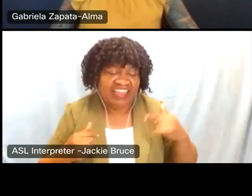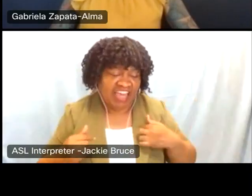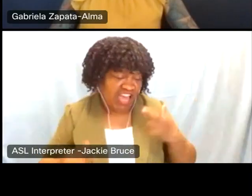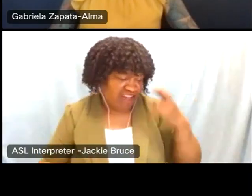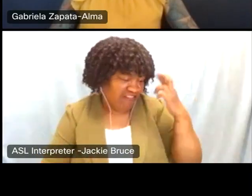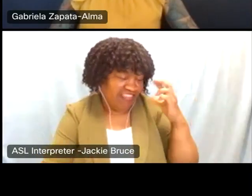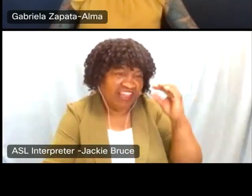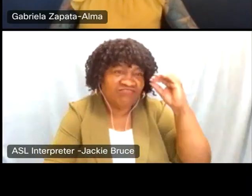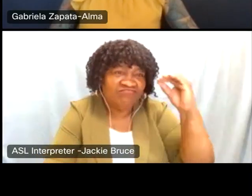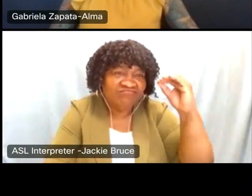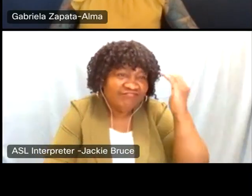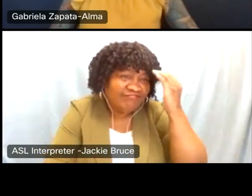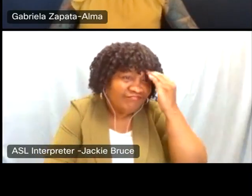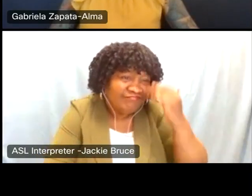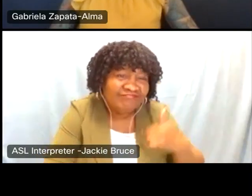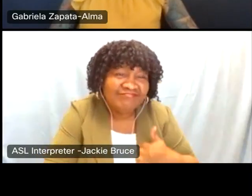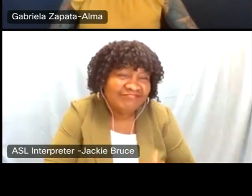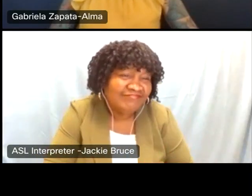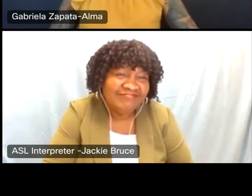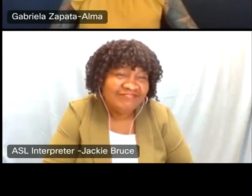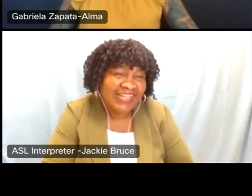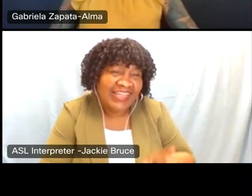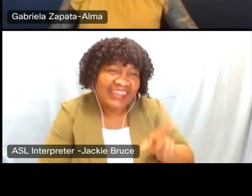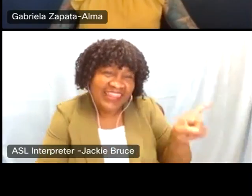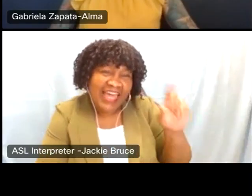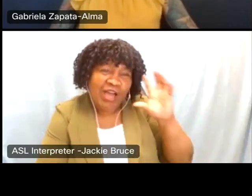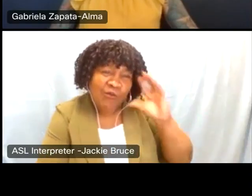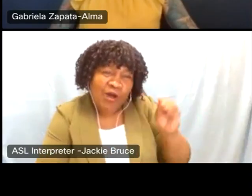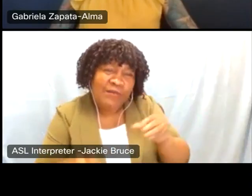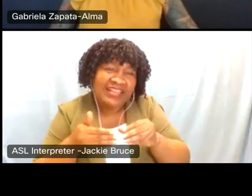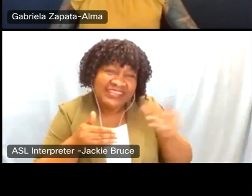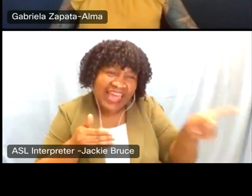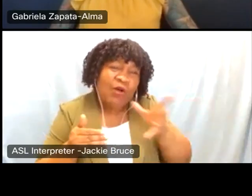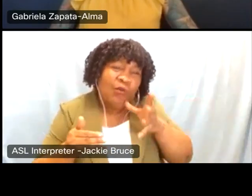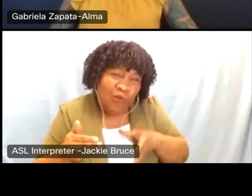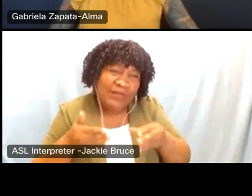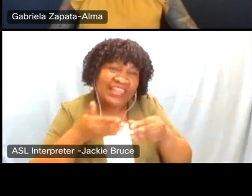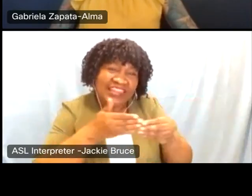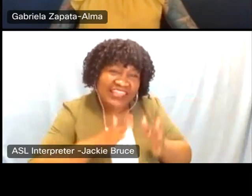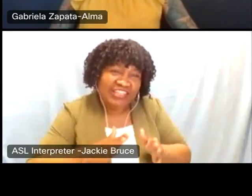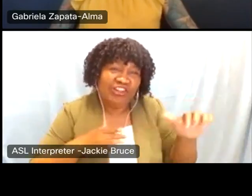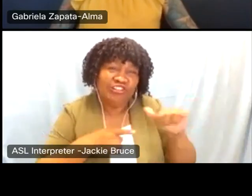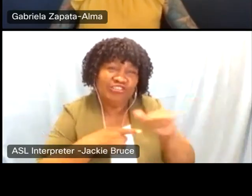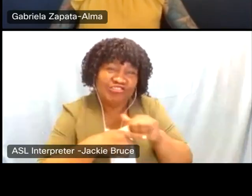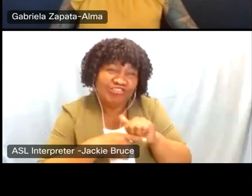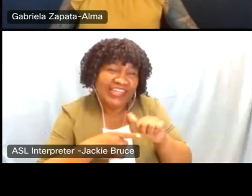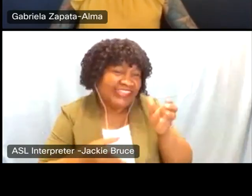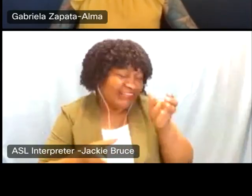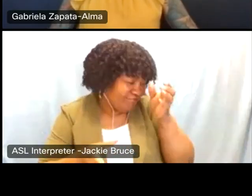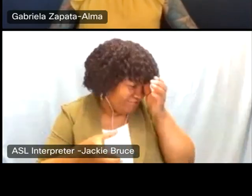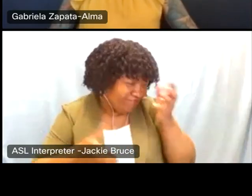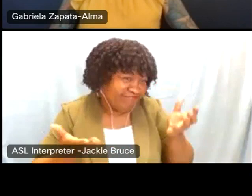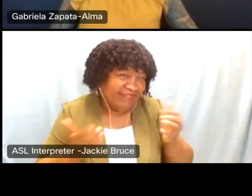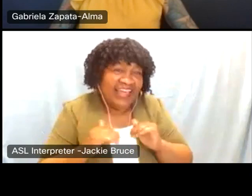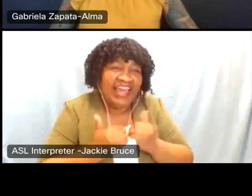nothing. That this woman's intuition, as well as her training, knew that to